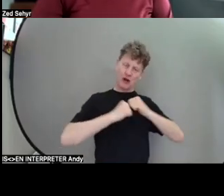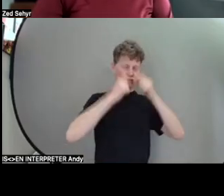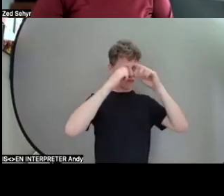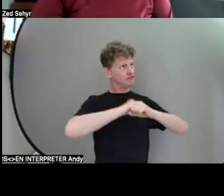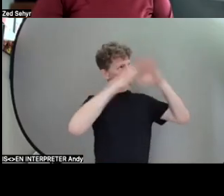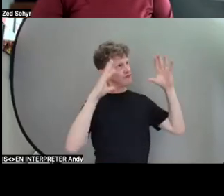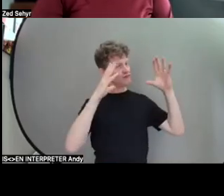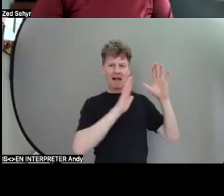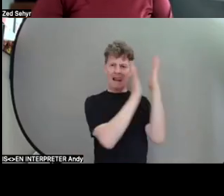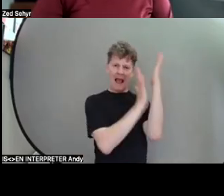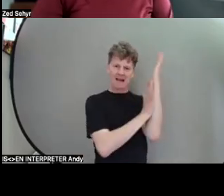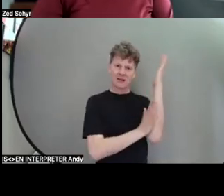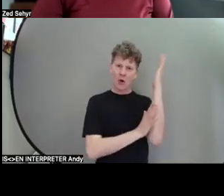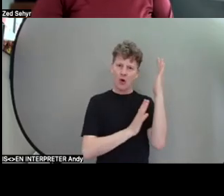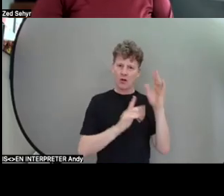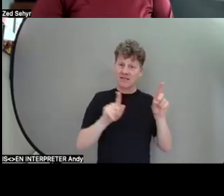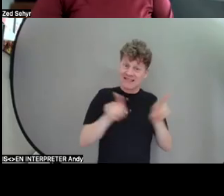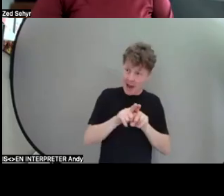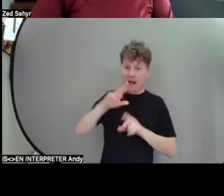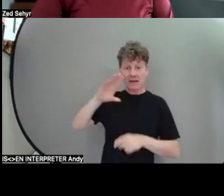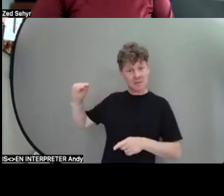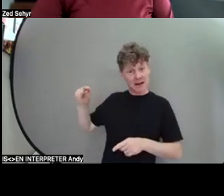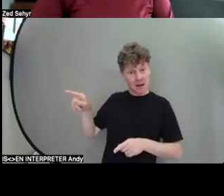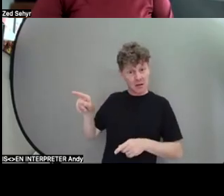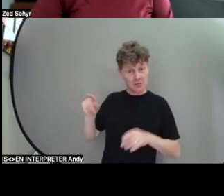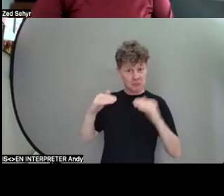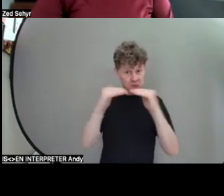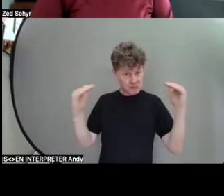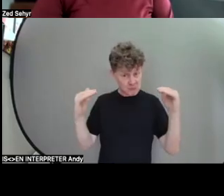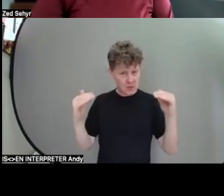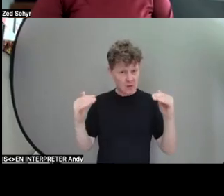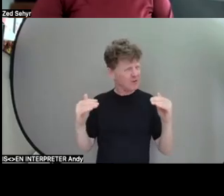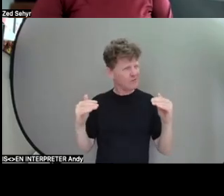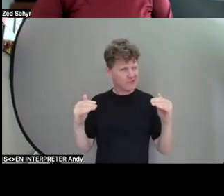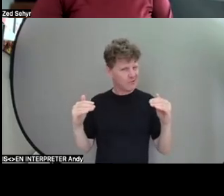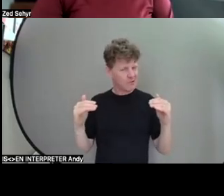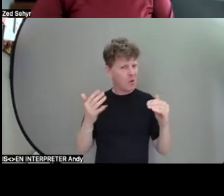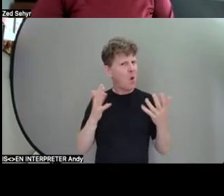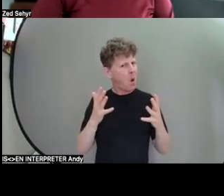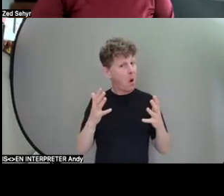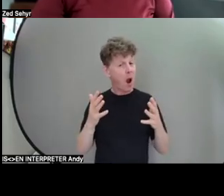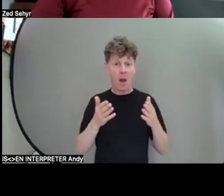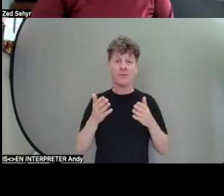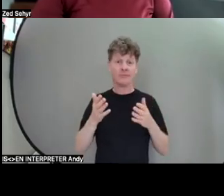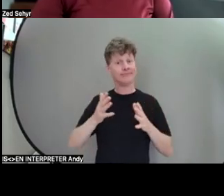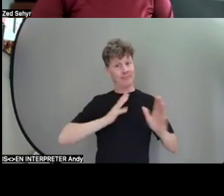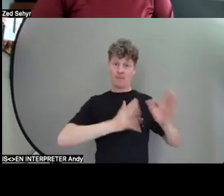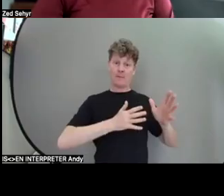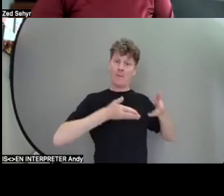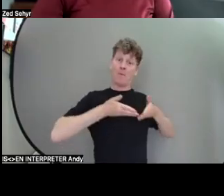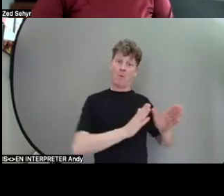like speakers do? Or does it change, does modality change